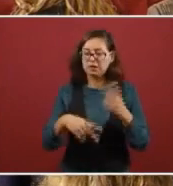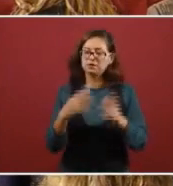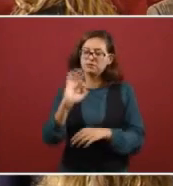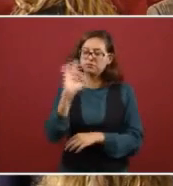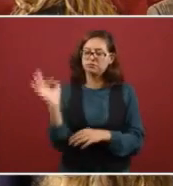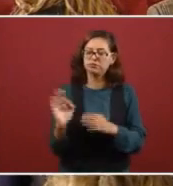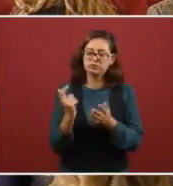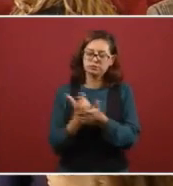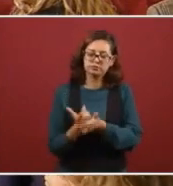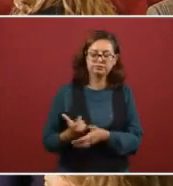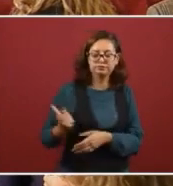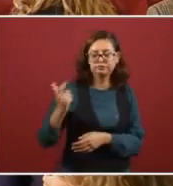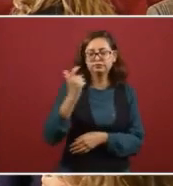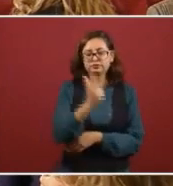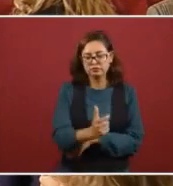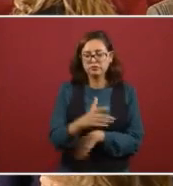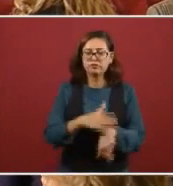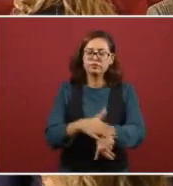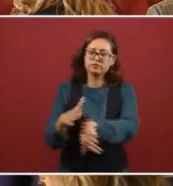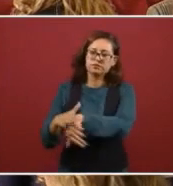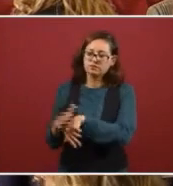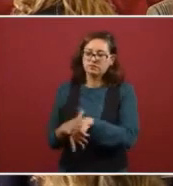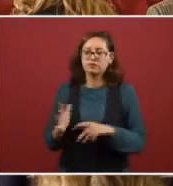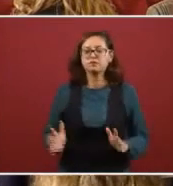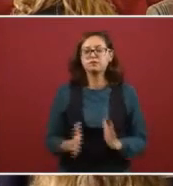guarantee of seriousness.